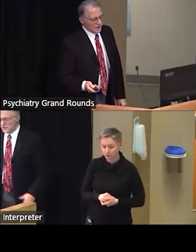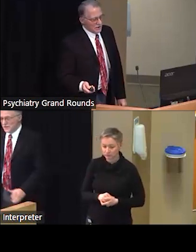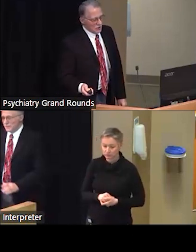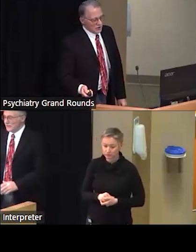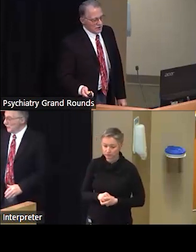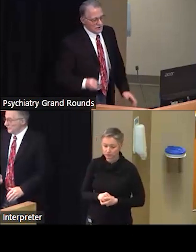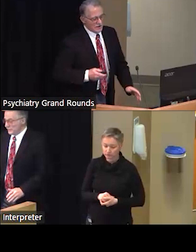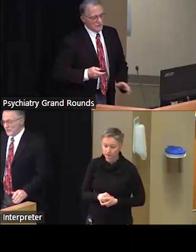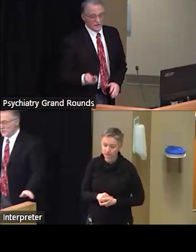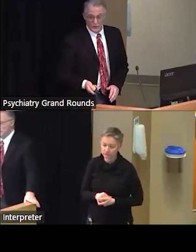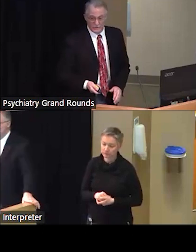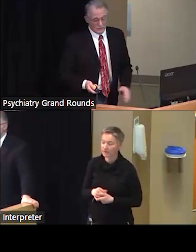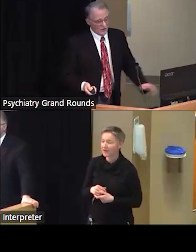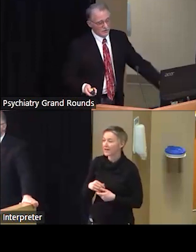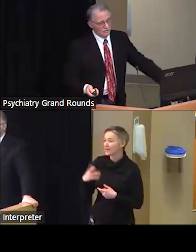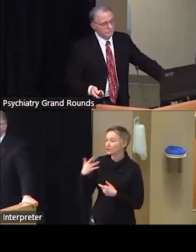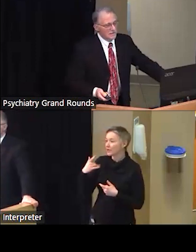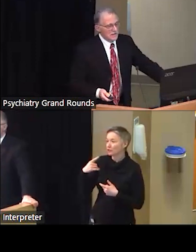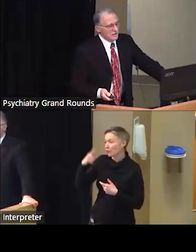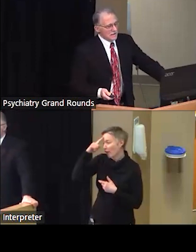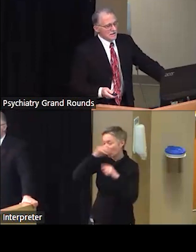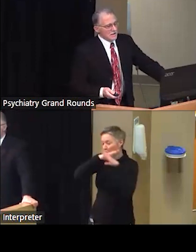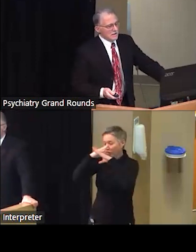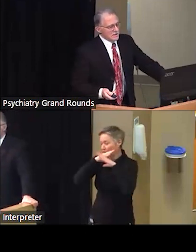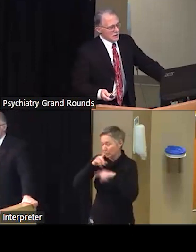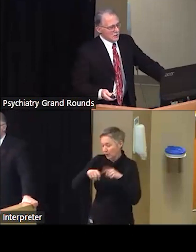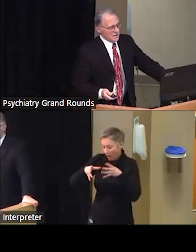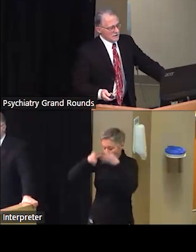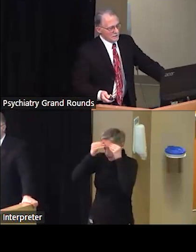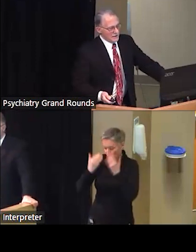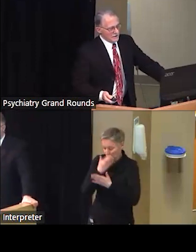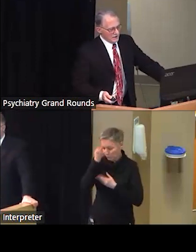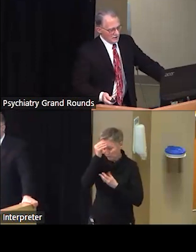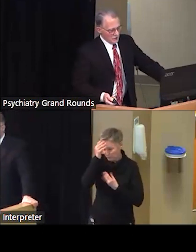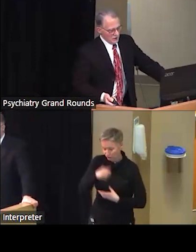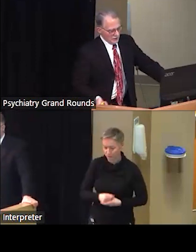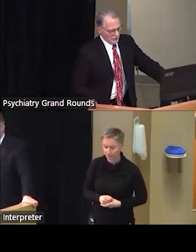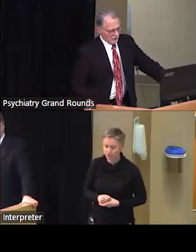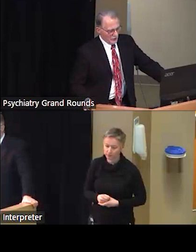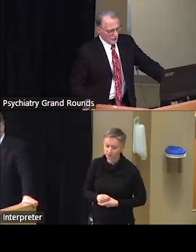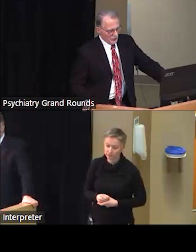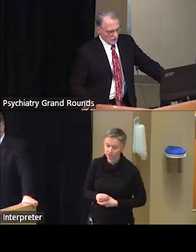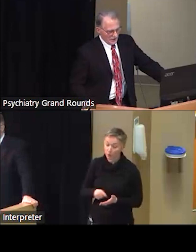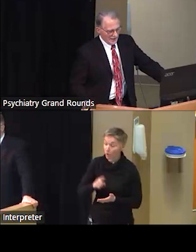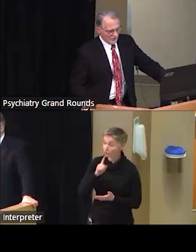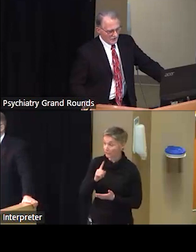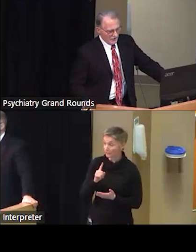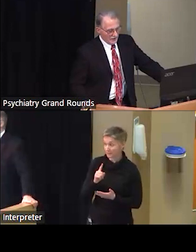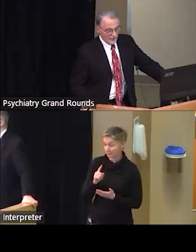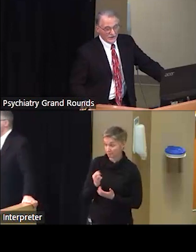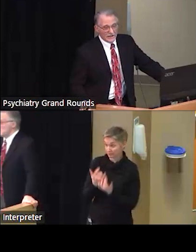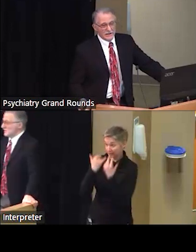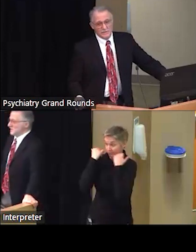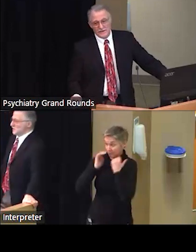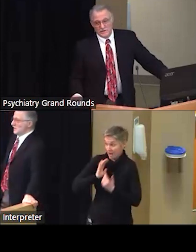Load sheds, goal shielding, you keep out new information. So these are the main things that really burn through a lot of our